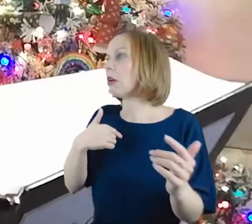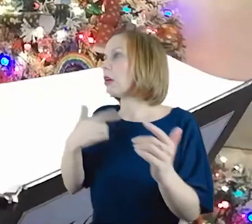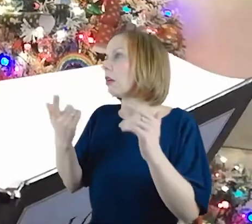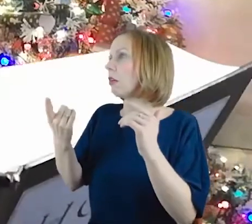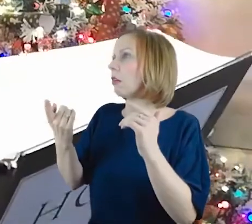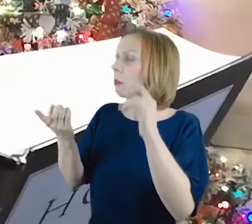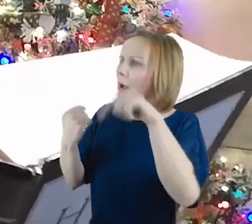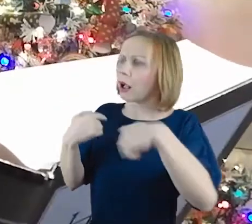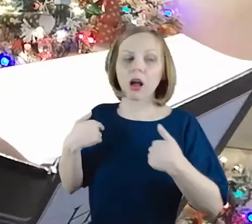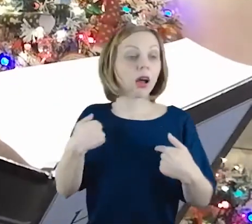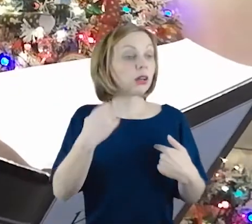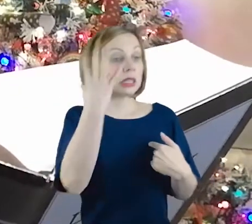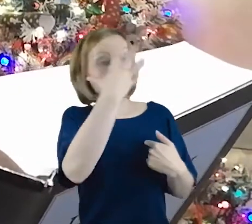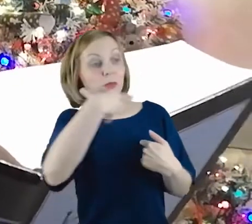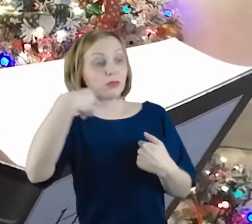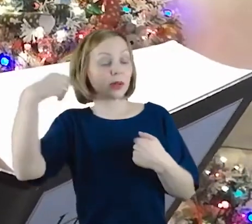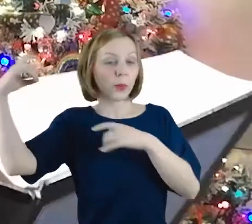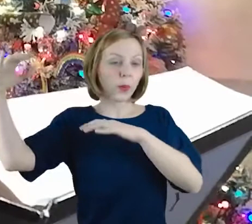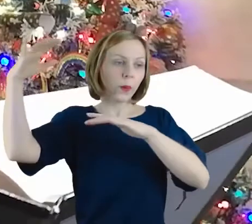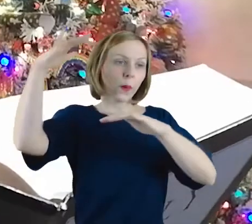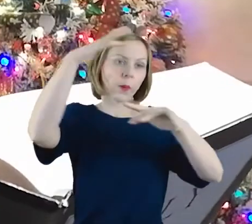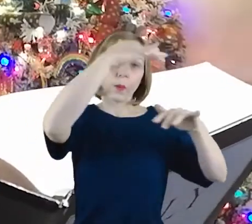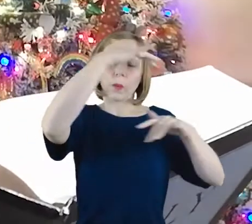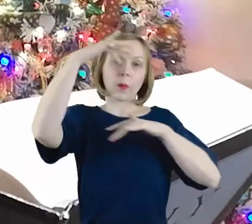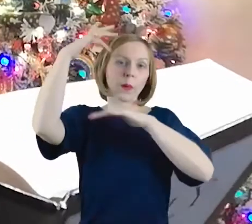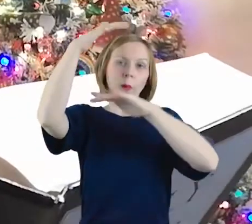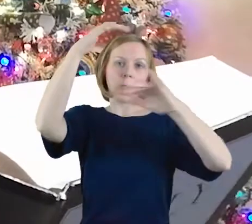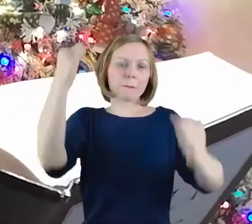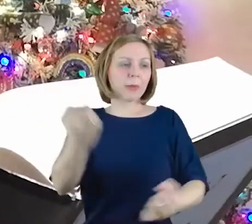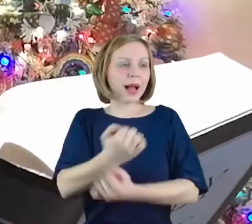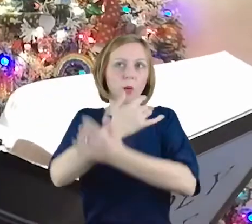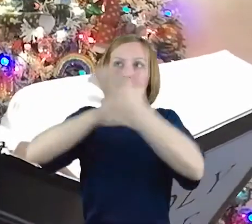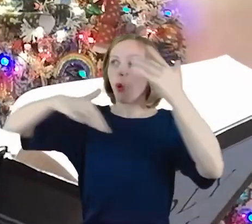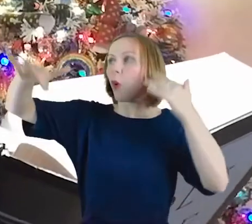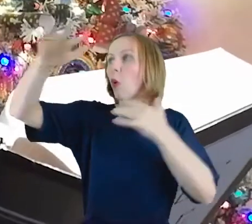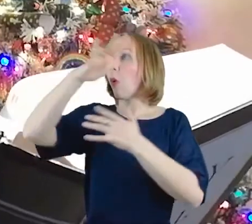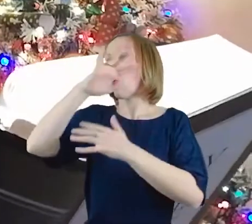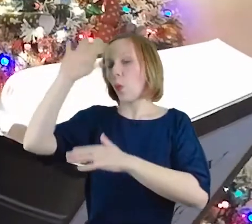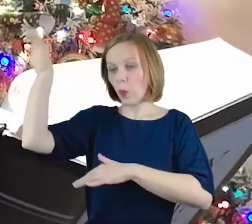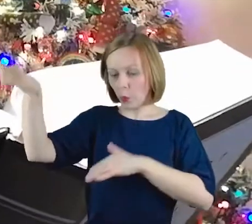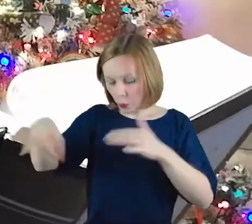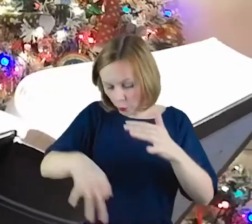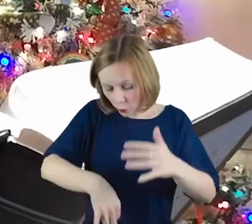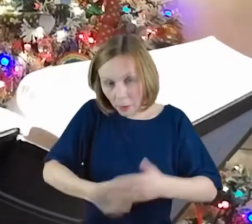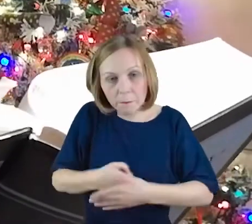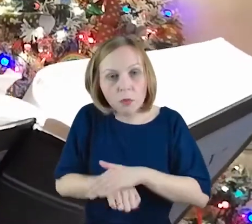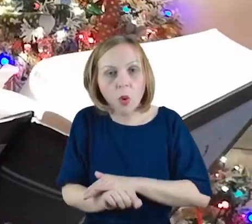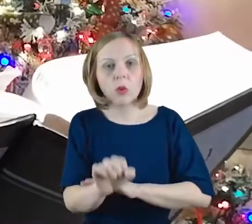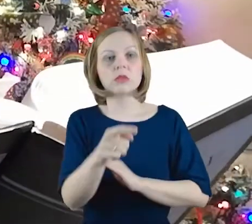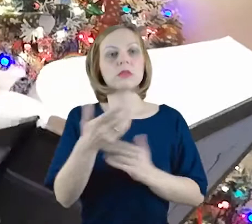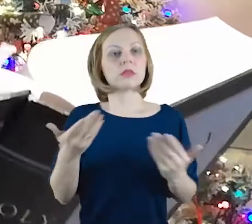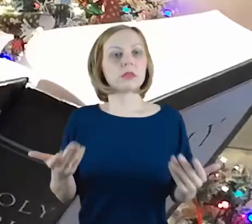her, The Holy Spirit will come upon you, and the power of the Most High will overshadow you. Therefore the child to be